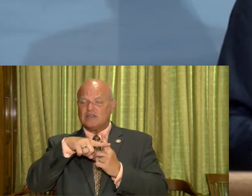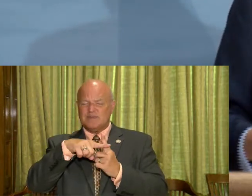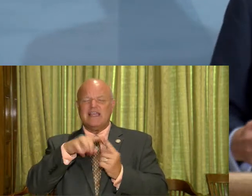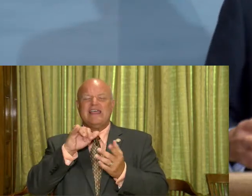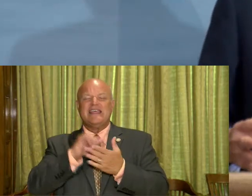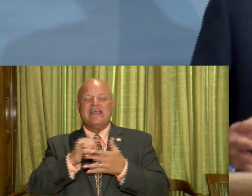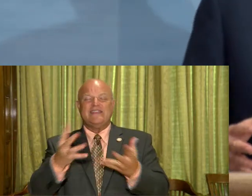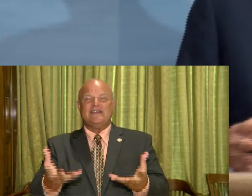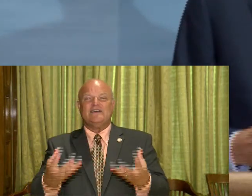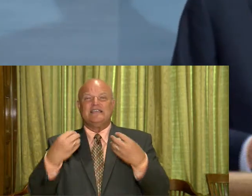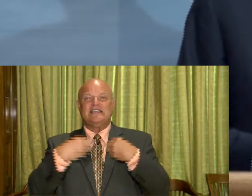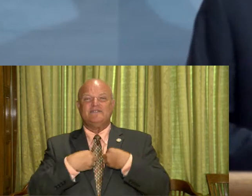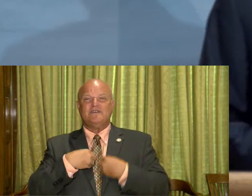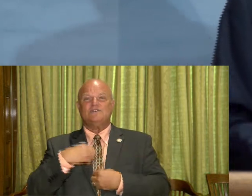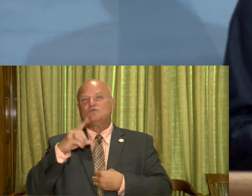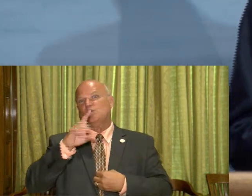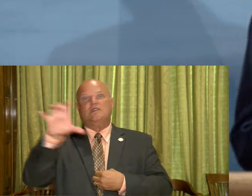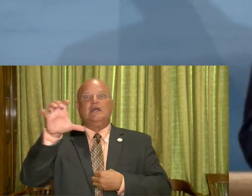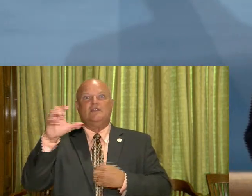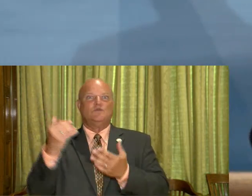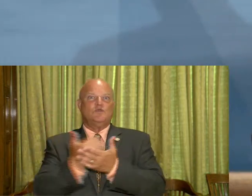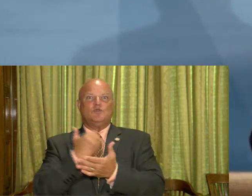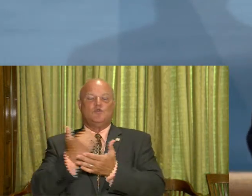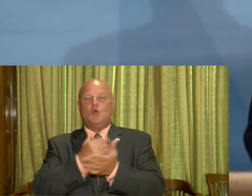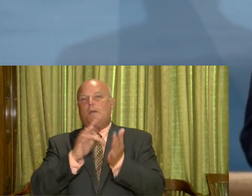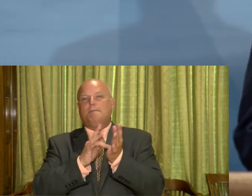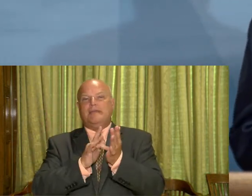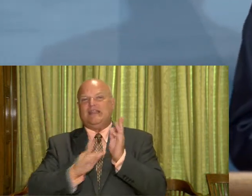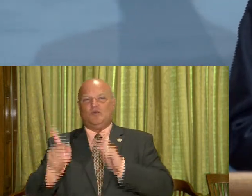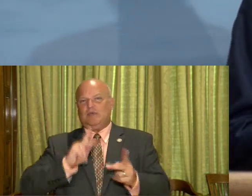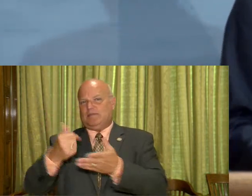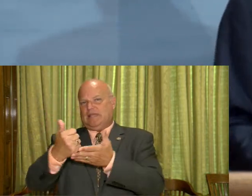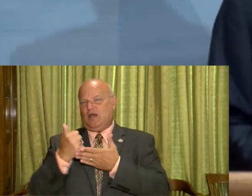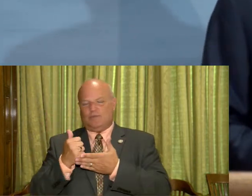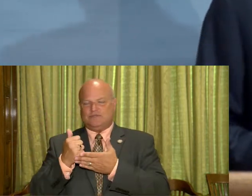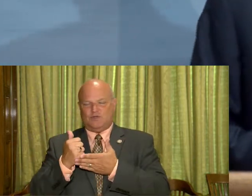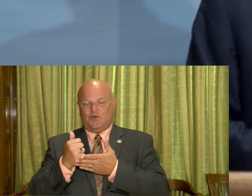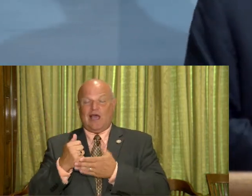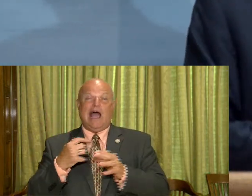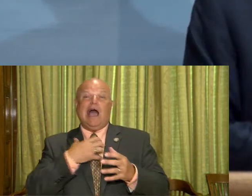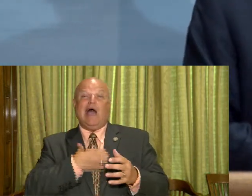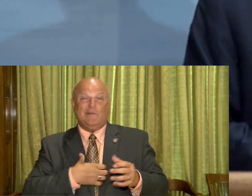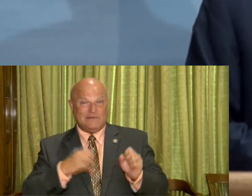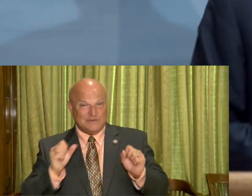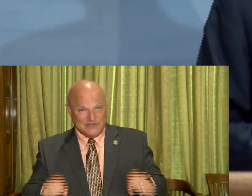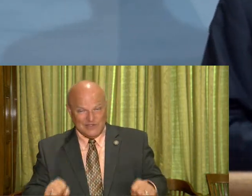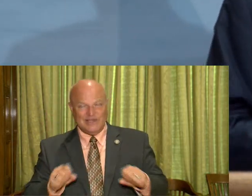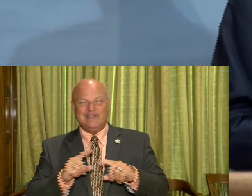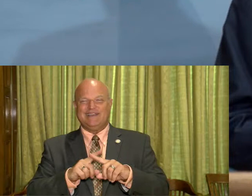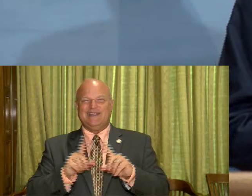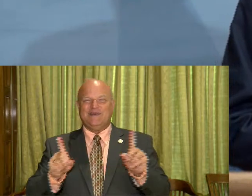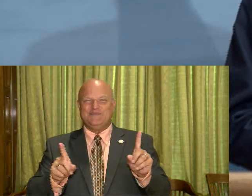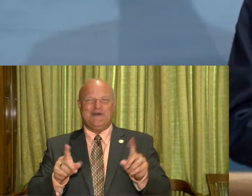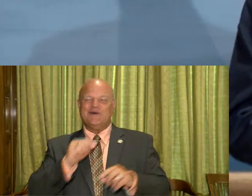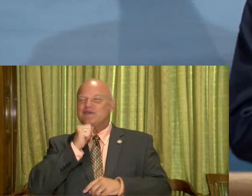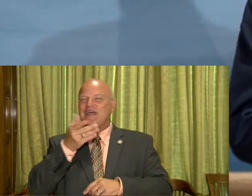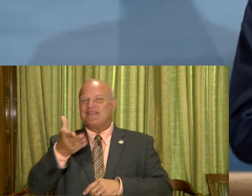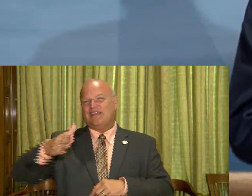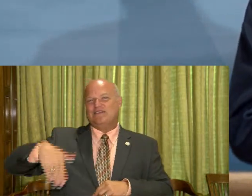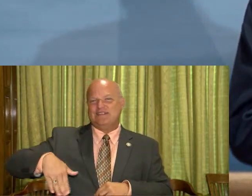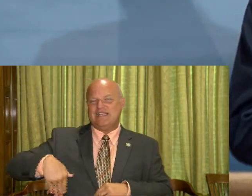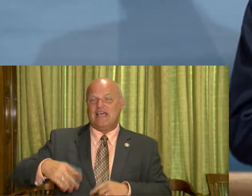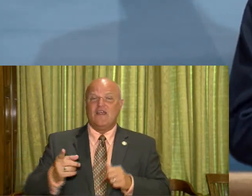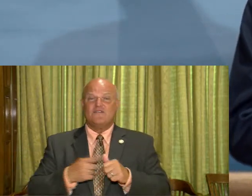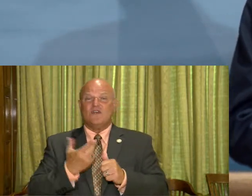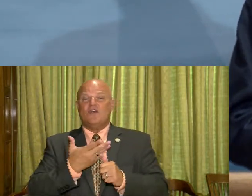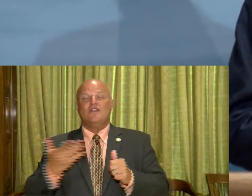actually 100 new medical staffers in here to help us. I wish that was the case, but we're not there yet, and the first